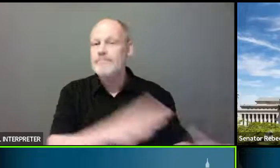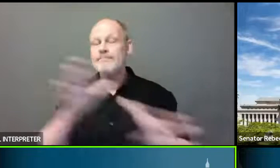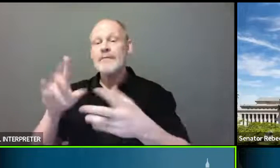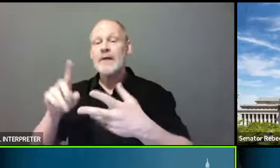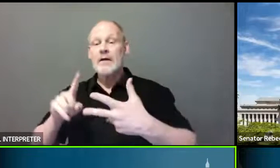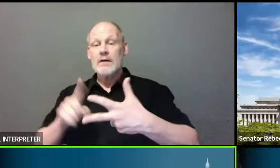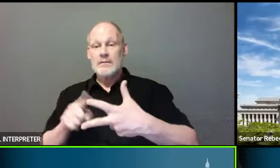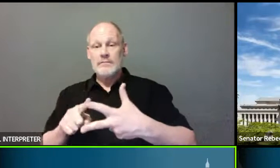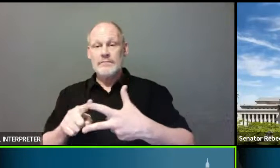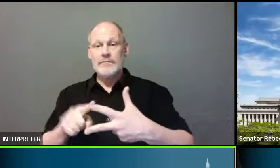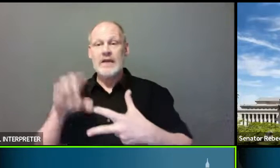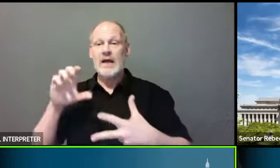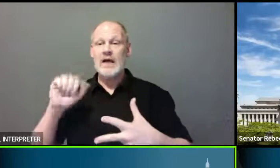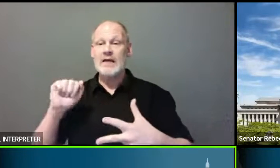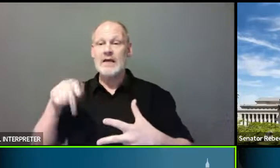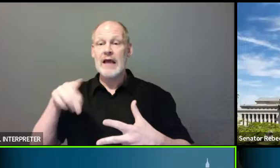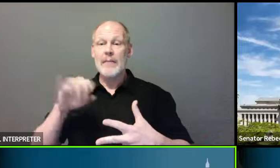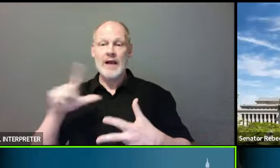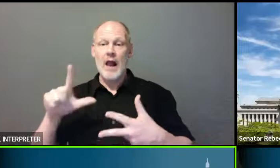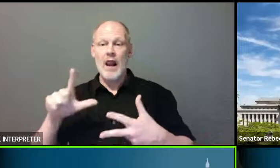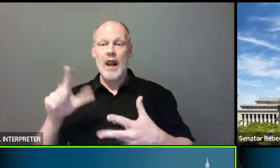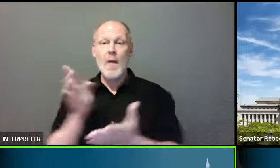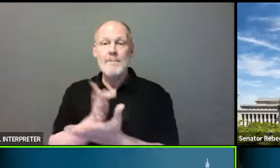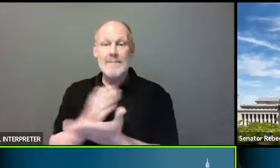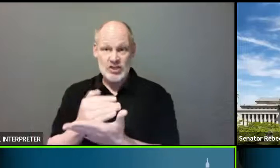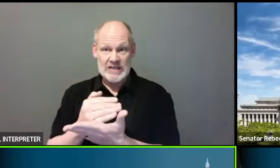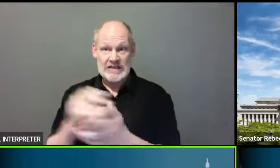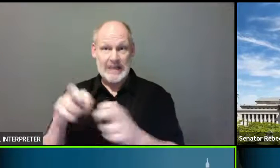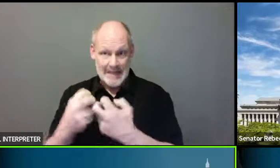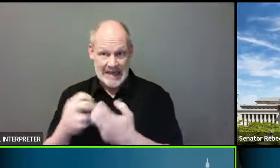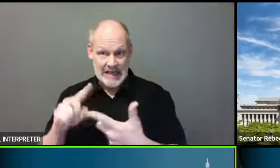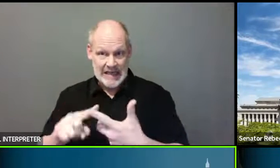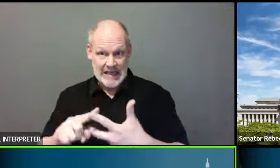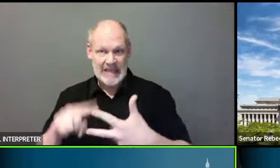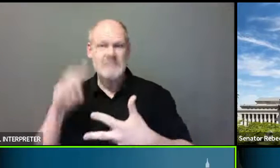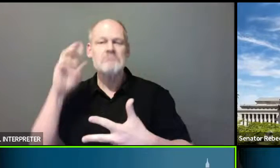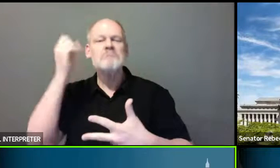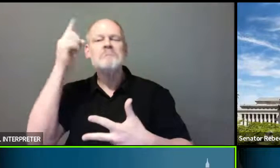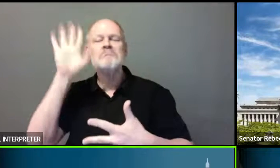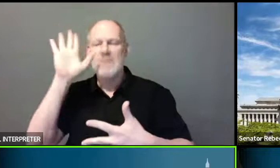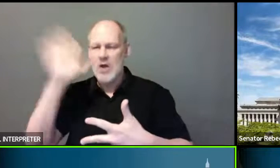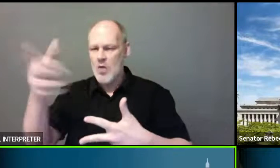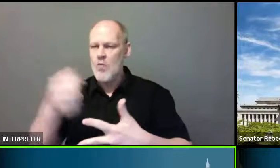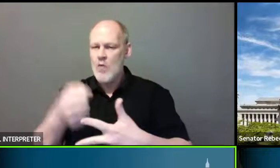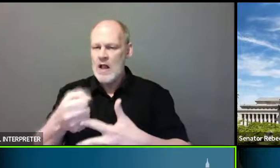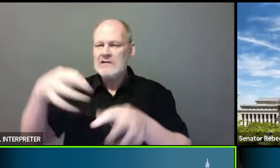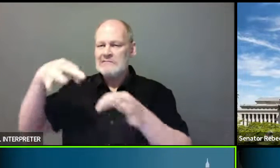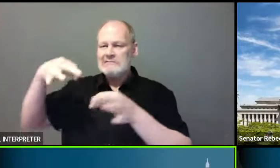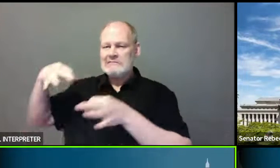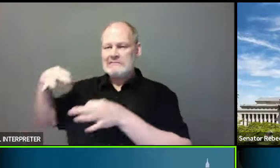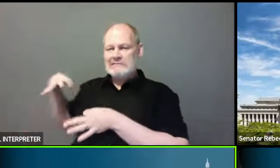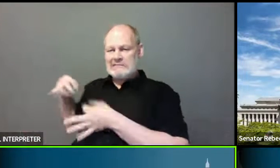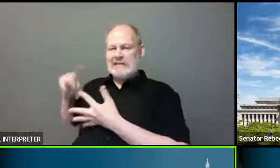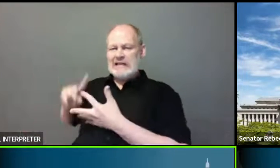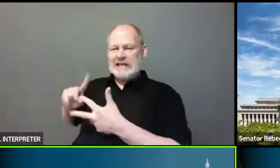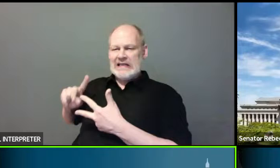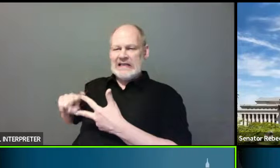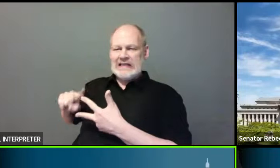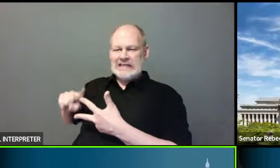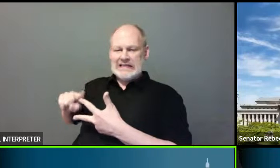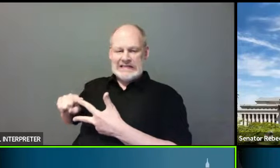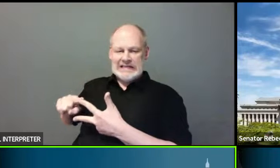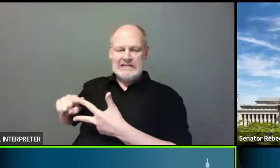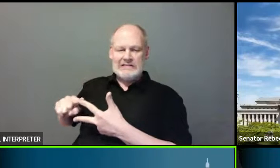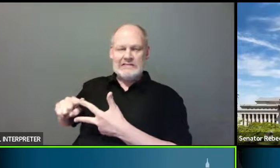the Capital Budget Committee. And I'd like to talk more about the exciting news that comes from our capital